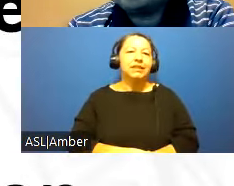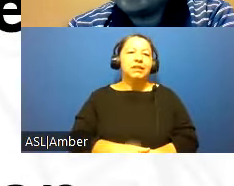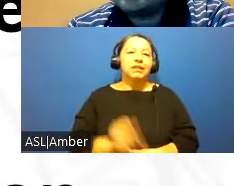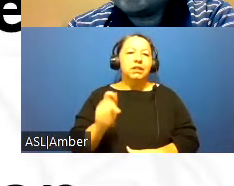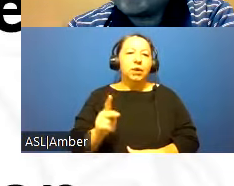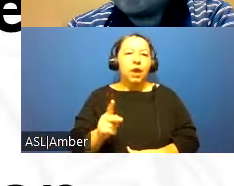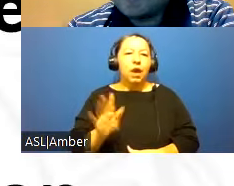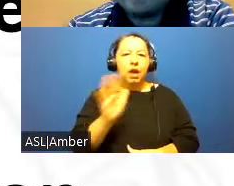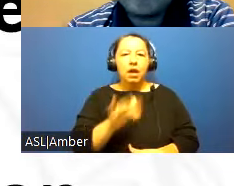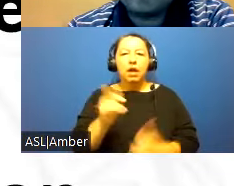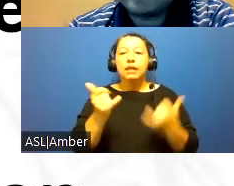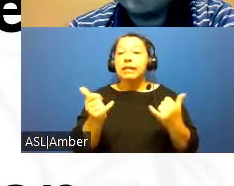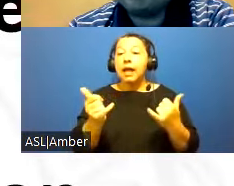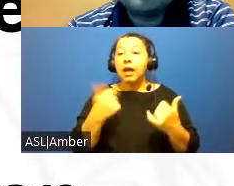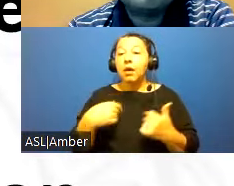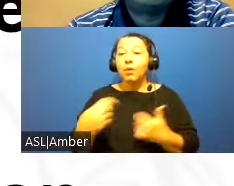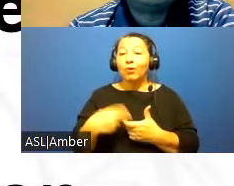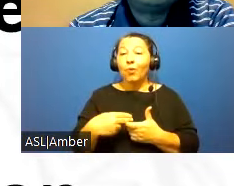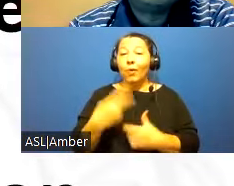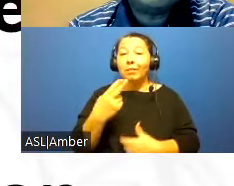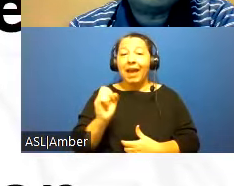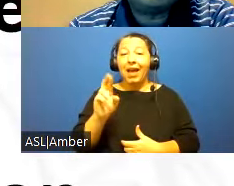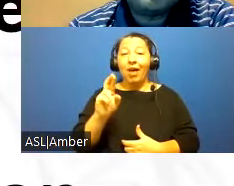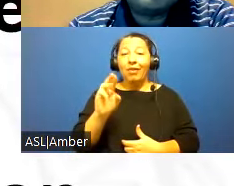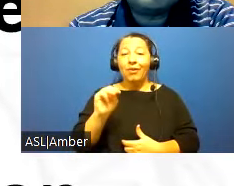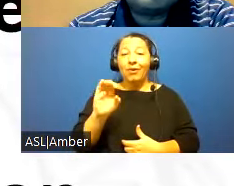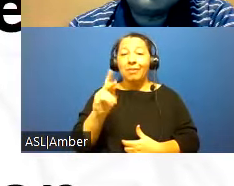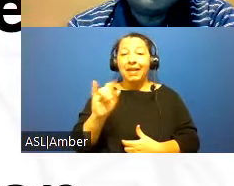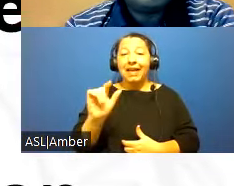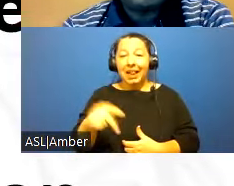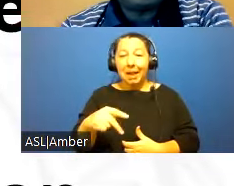We are joined today by Heather McKillop. Heather